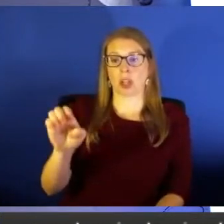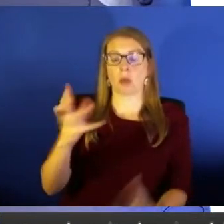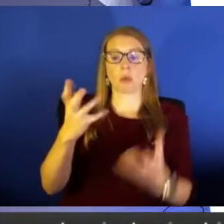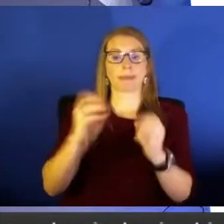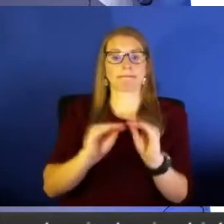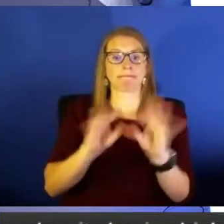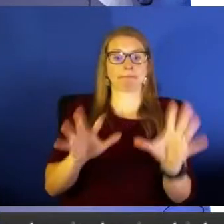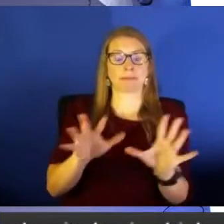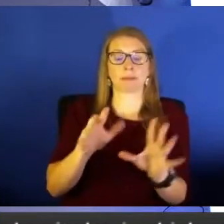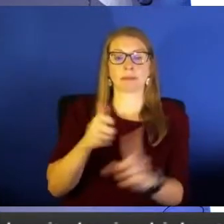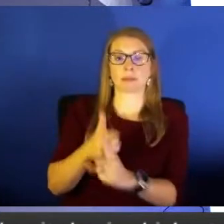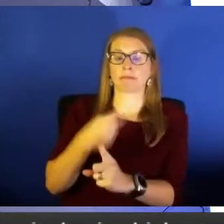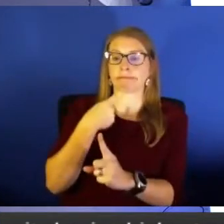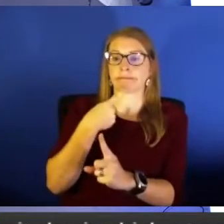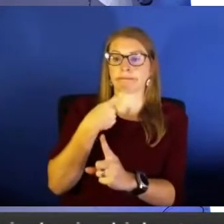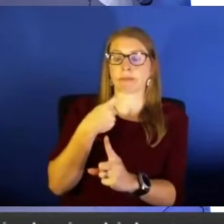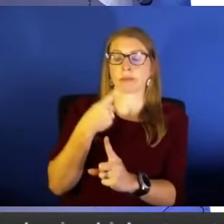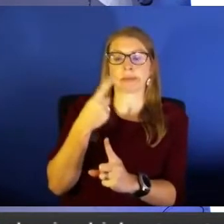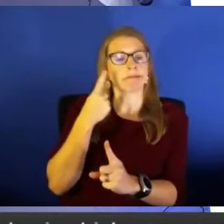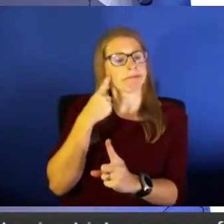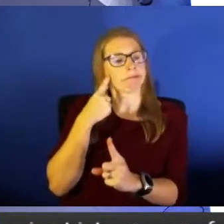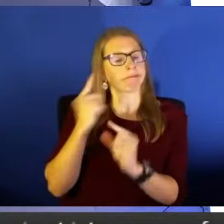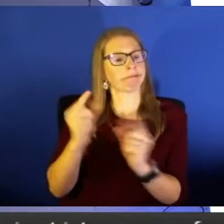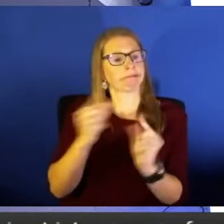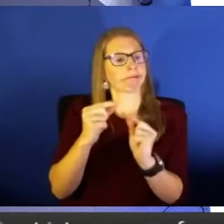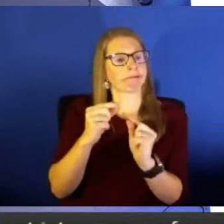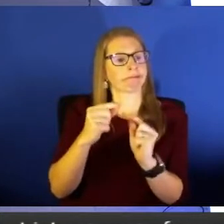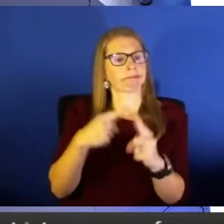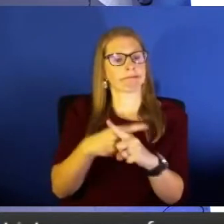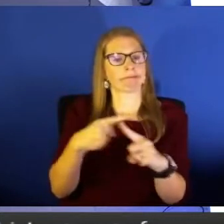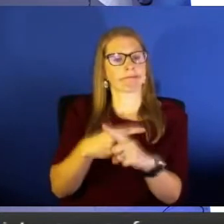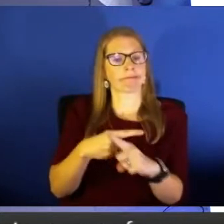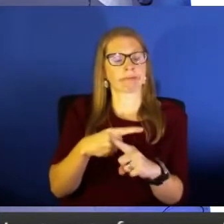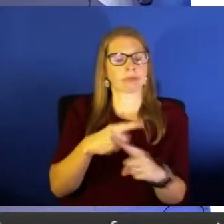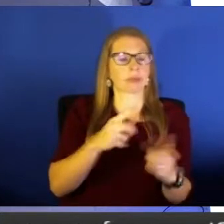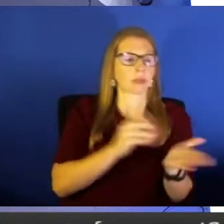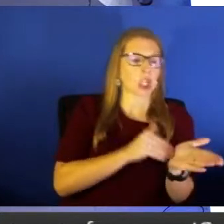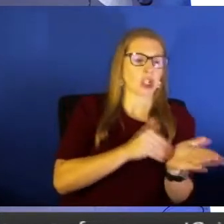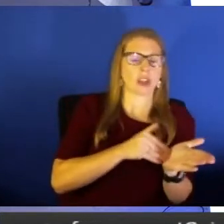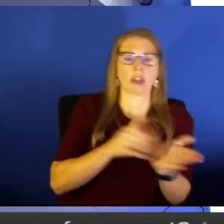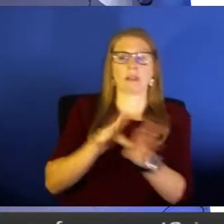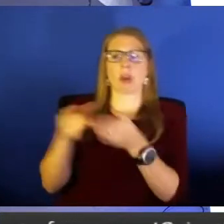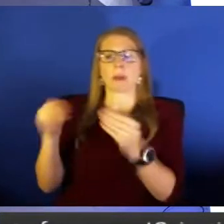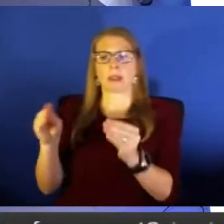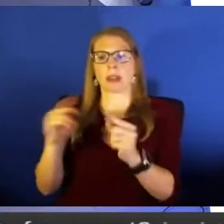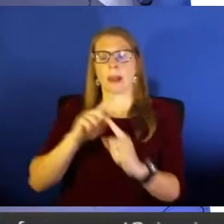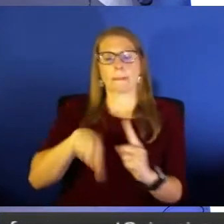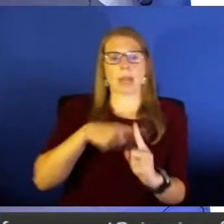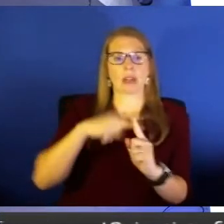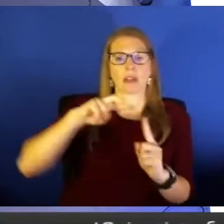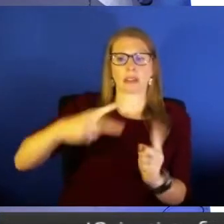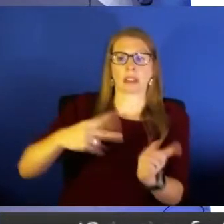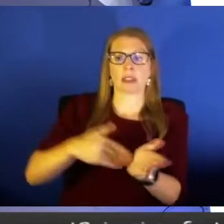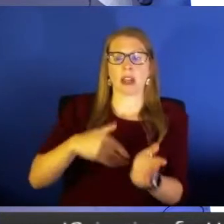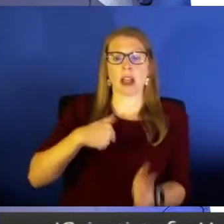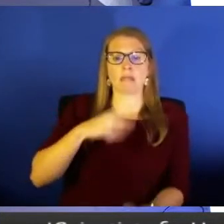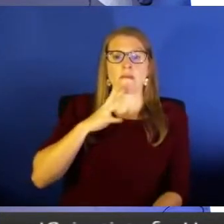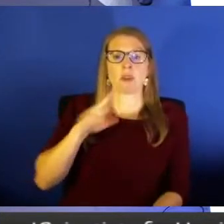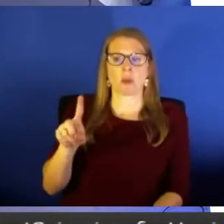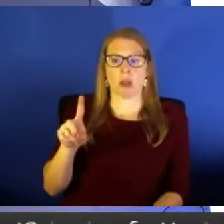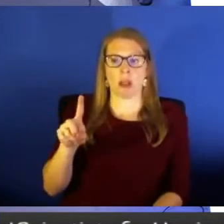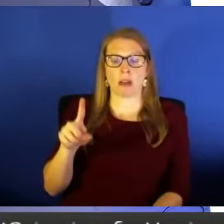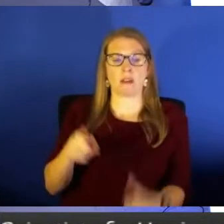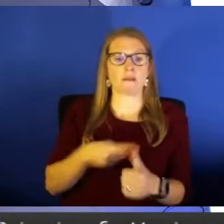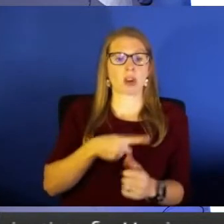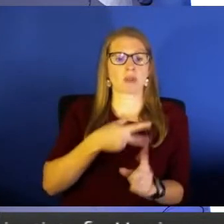She says, I've heard mixed messages from doctors and pharmacists about that second booster. I'm 41, had my first booster